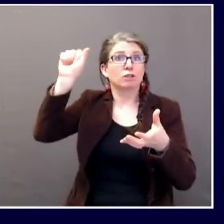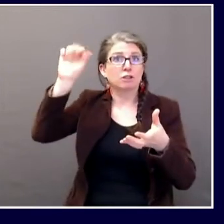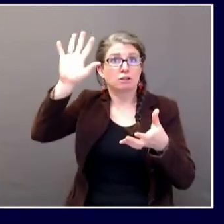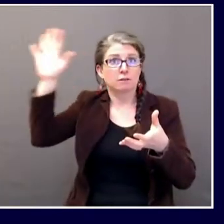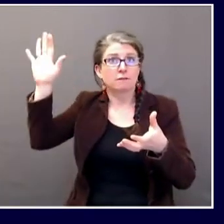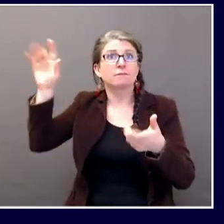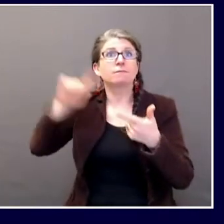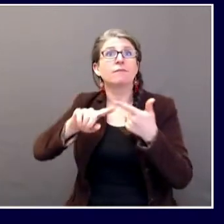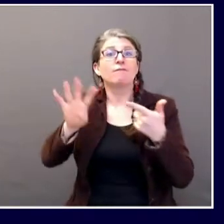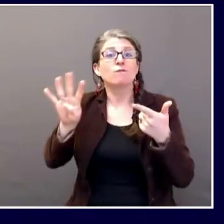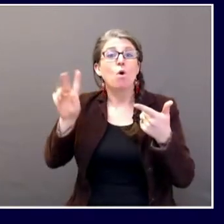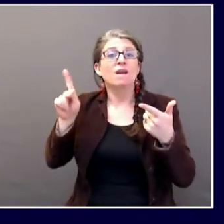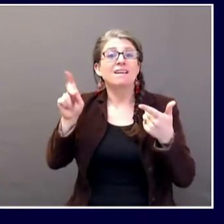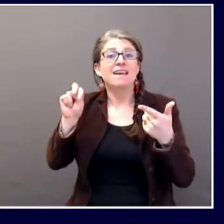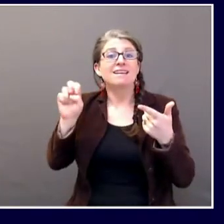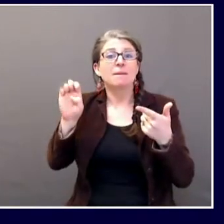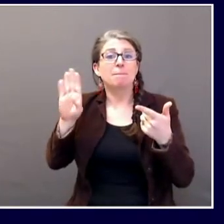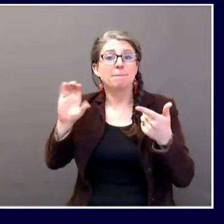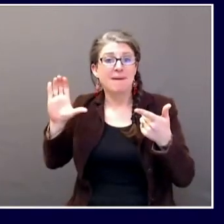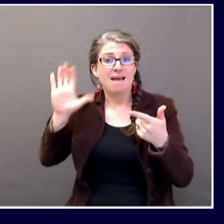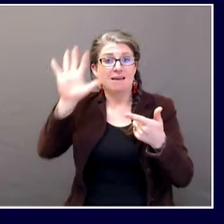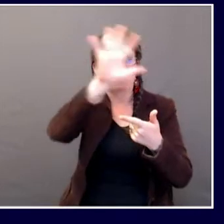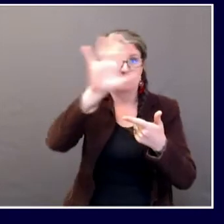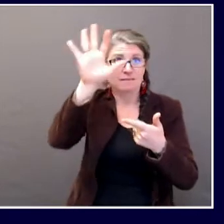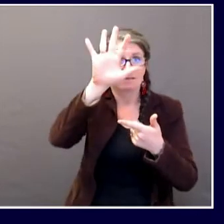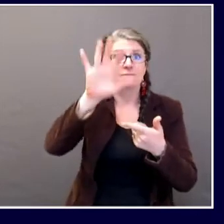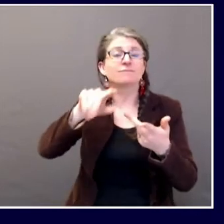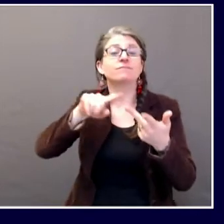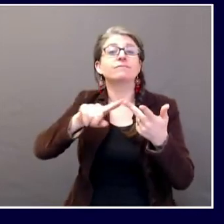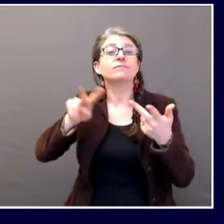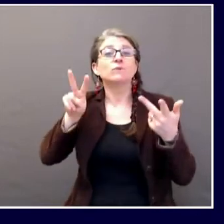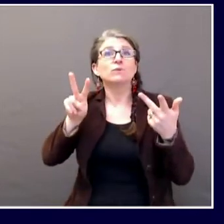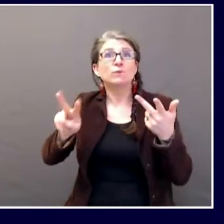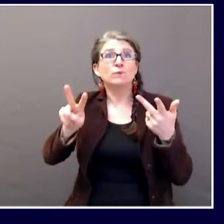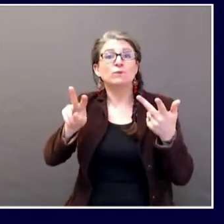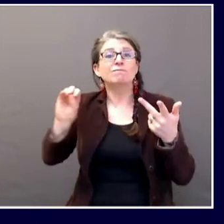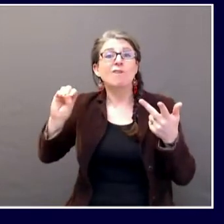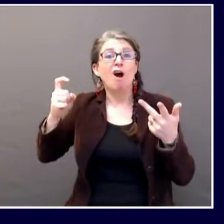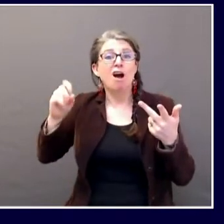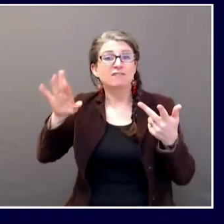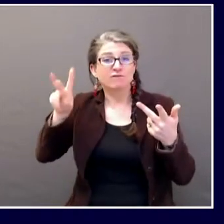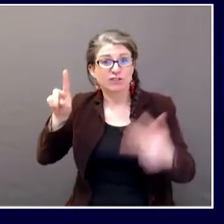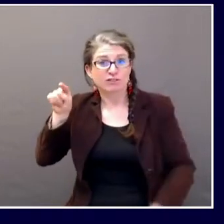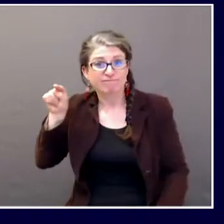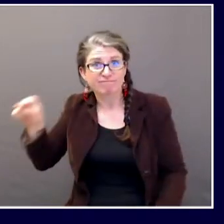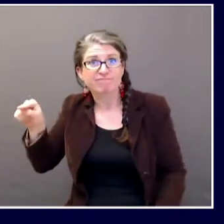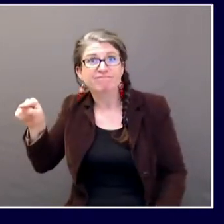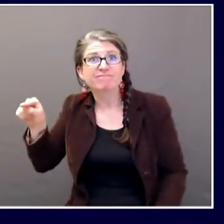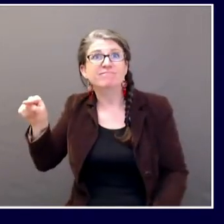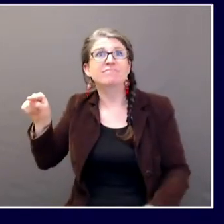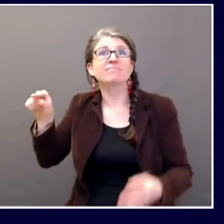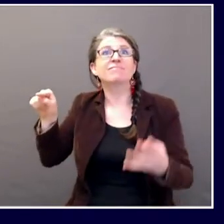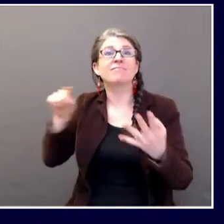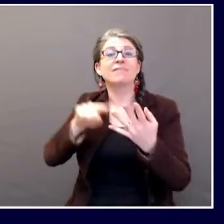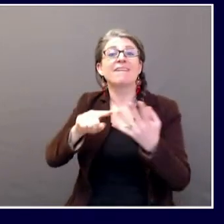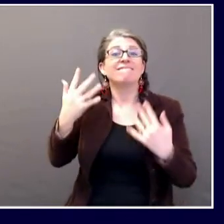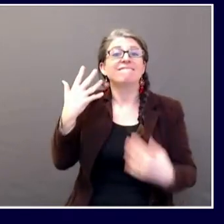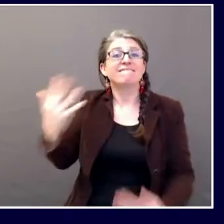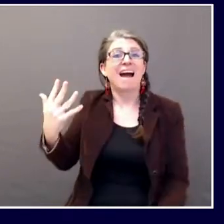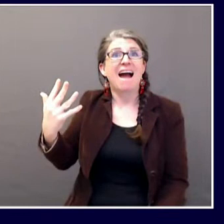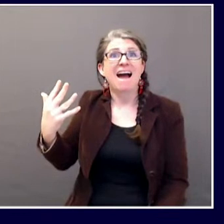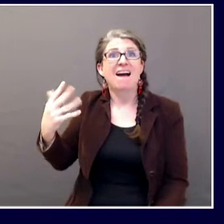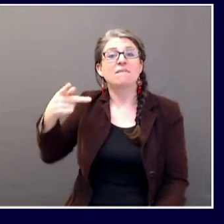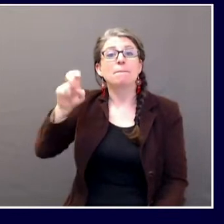County, 4 from Penobscot County, 1 from Somerset County, and 3 from York County. Of these